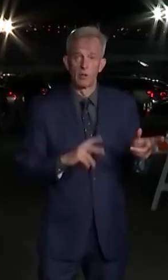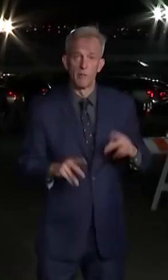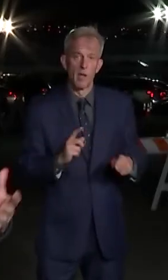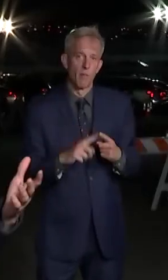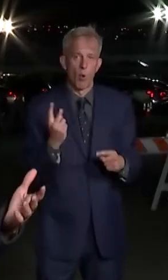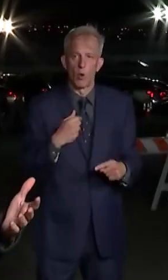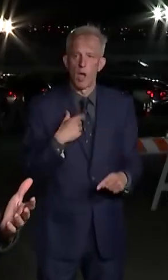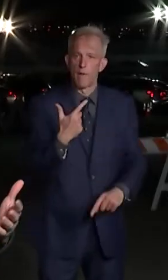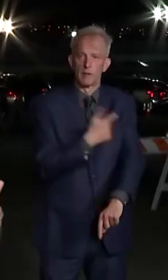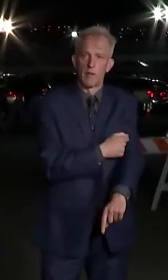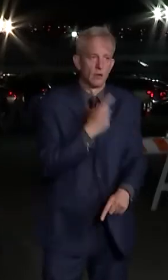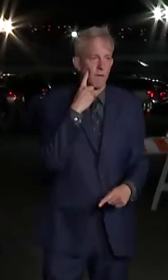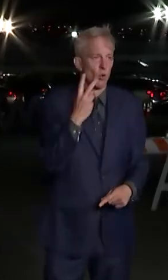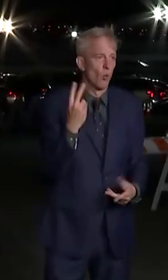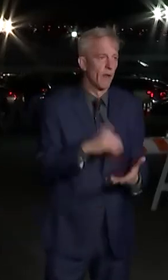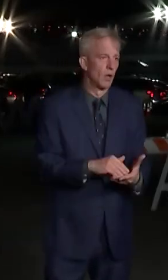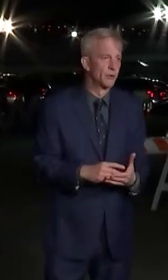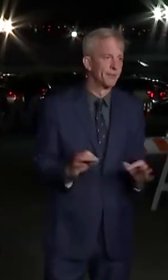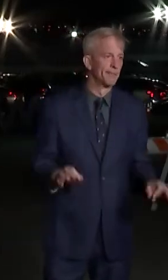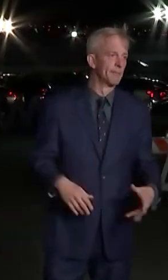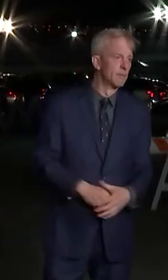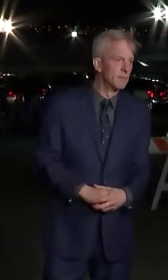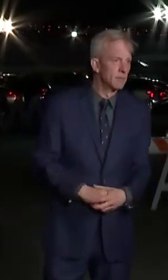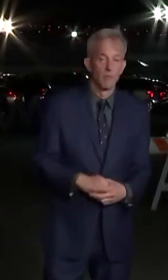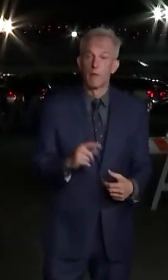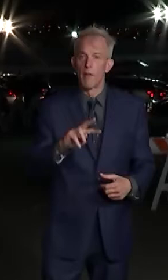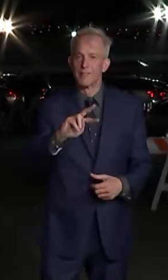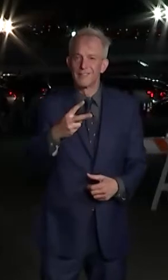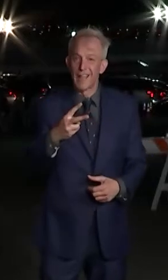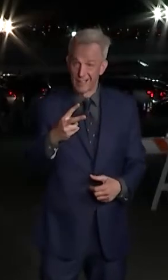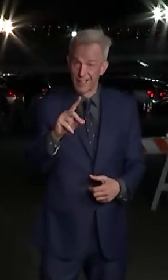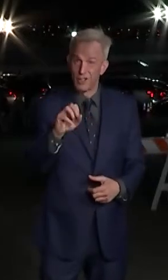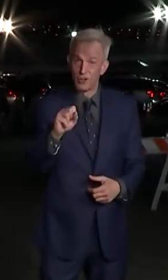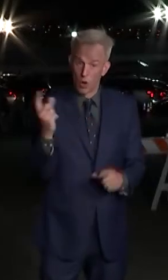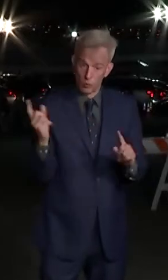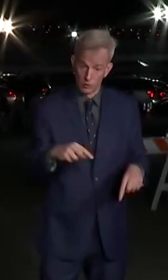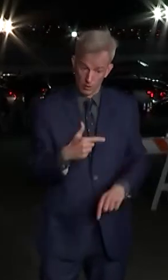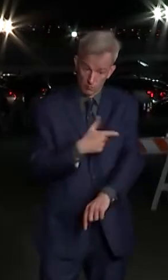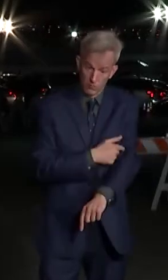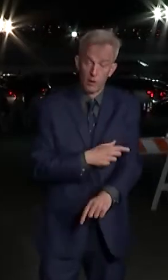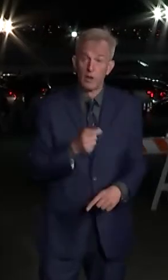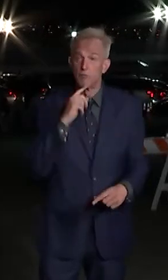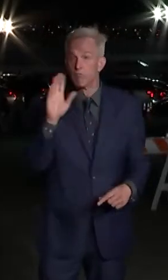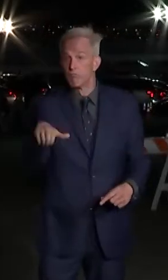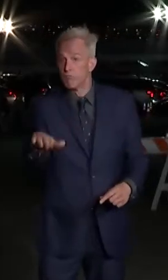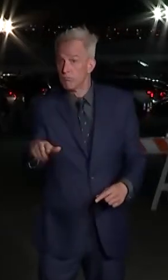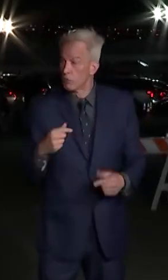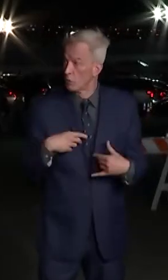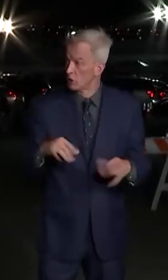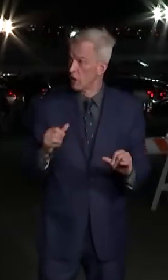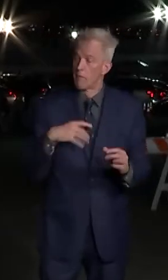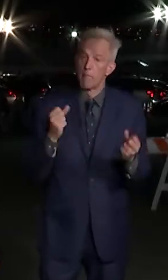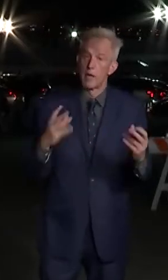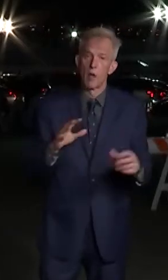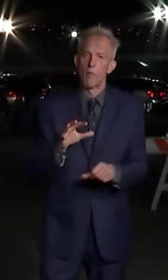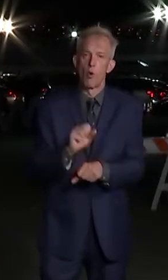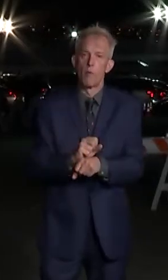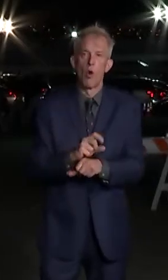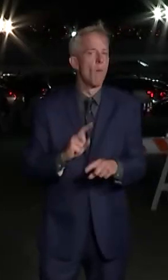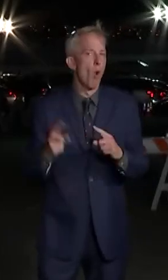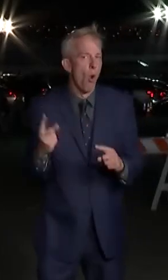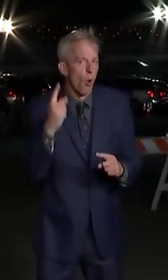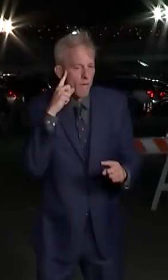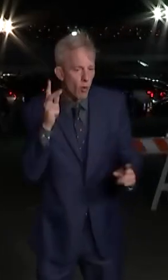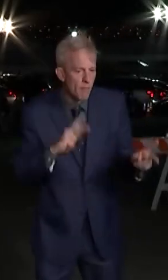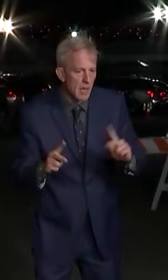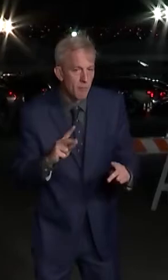vaccines for 2,000. And when the second dose comes, if I say, hey, we still got as many appointments, but it's only for people with second dose.